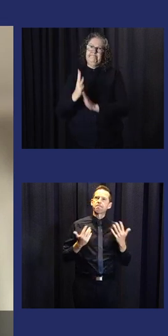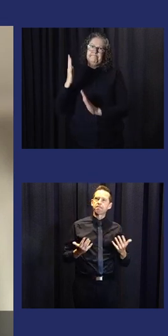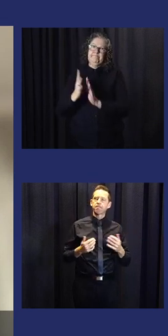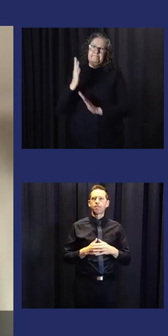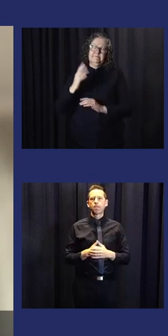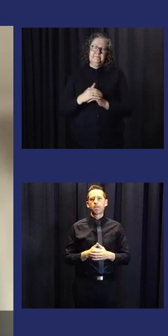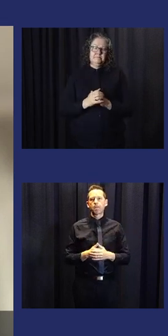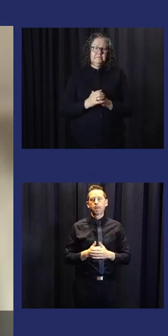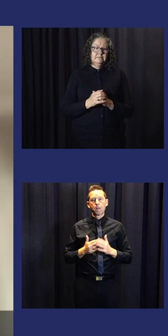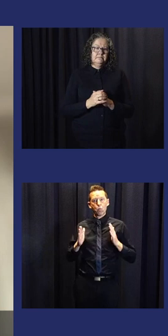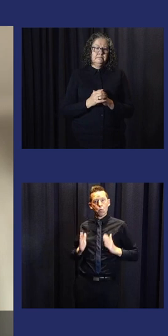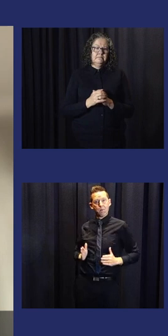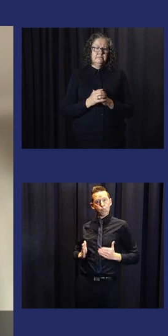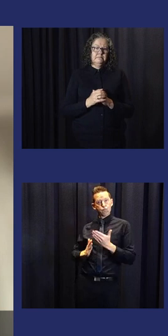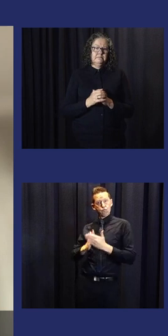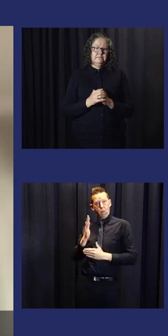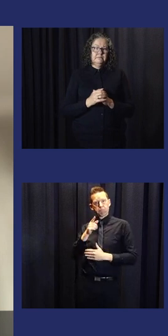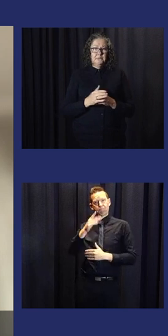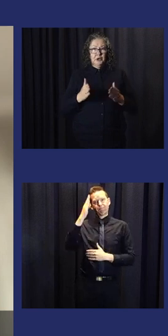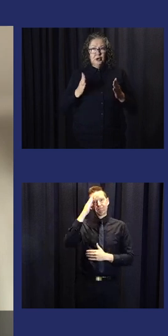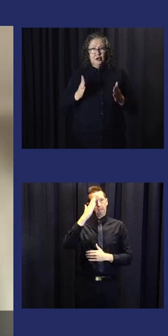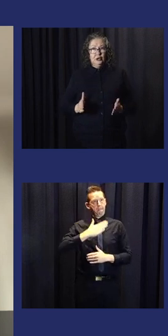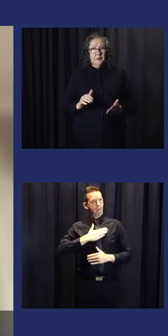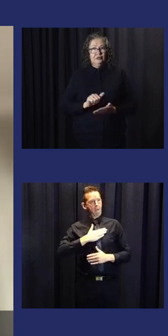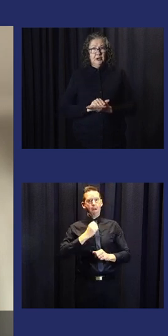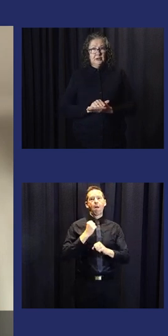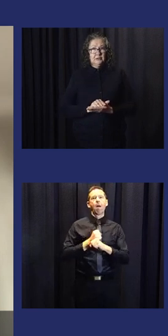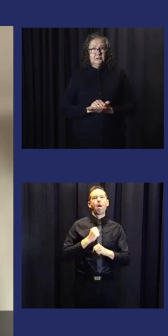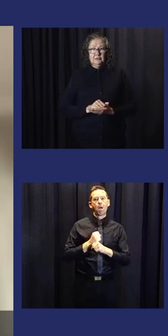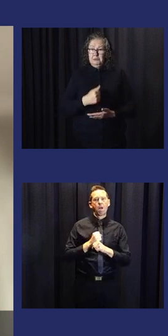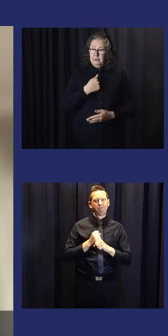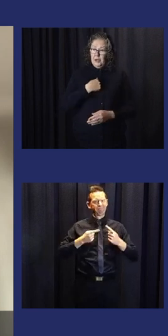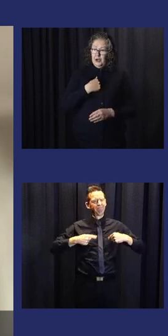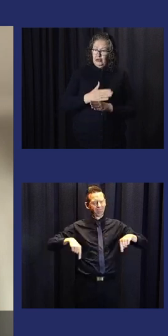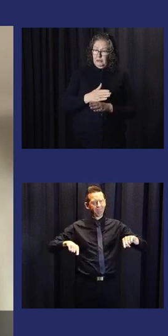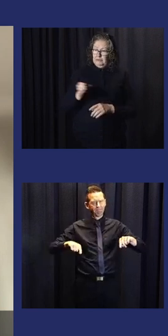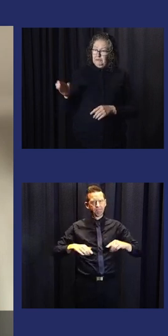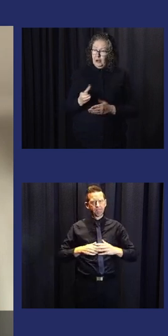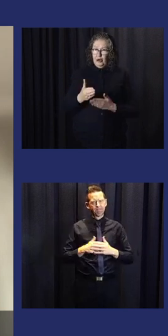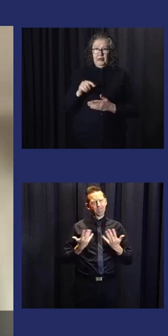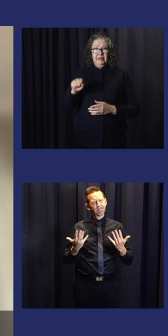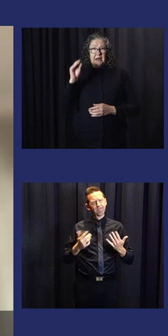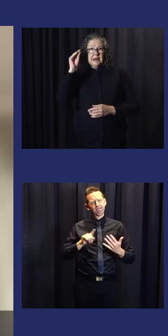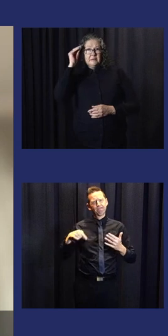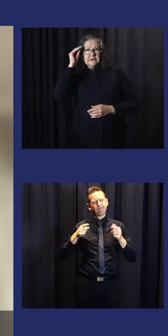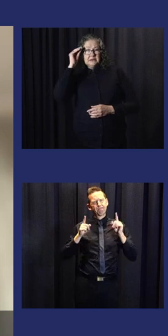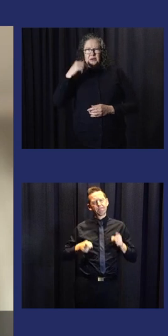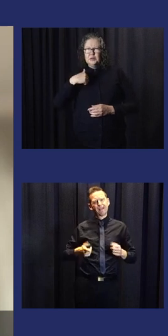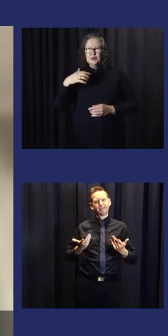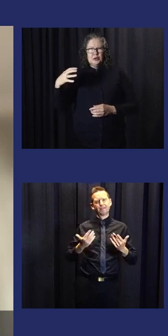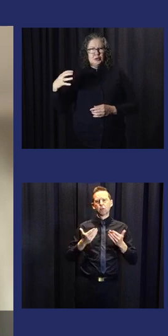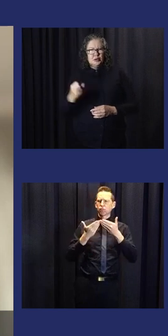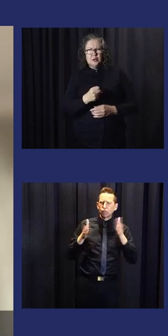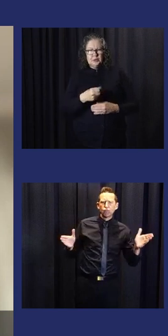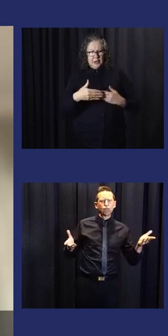in terms of human rights and my role on the committee, we should be open to